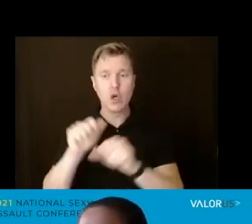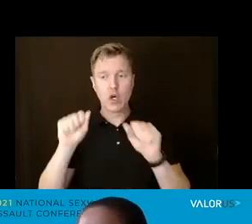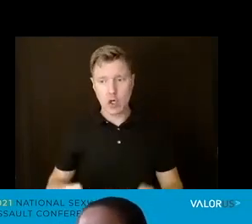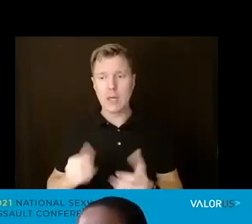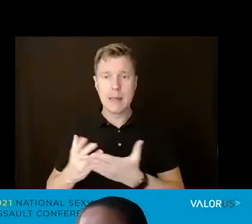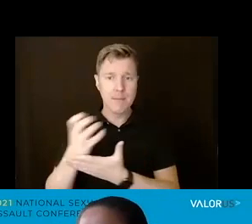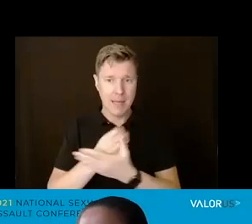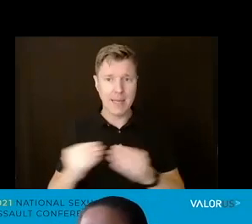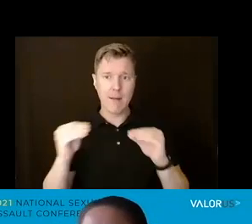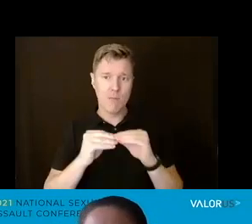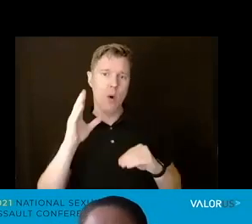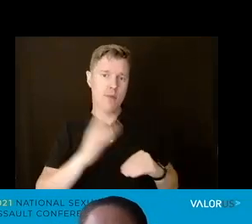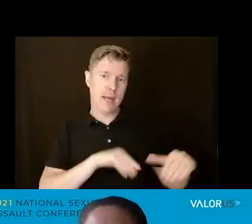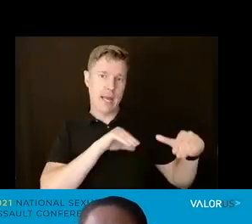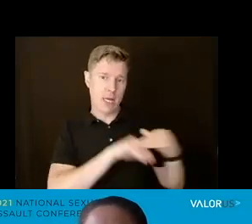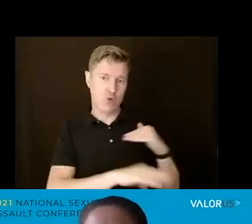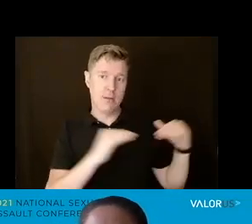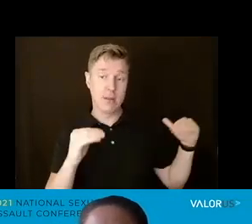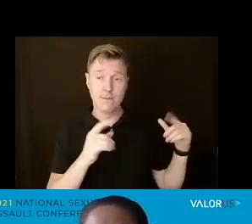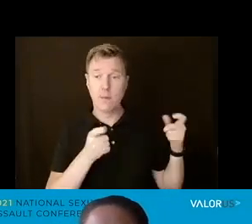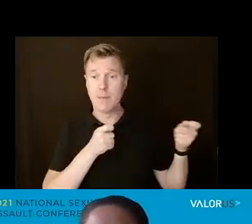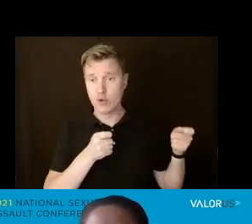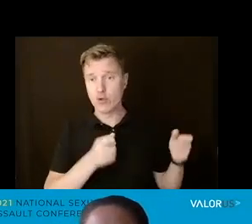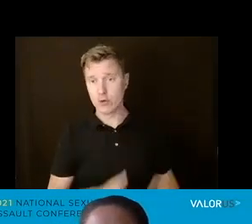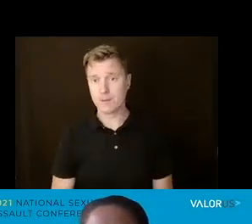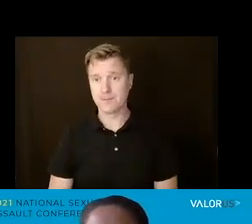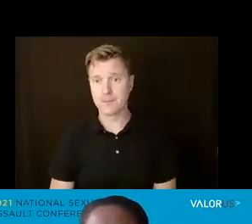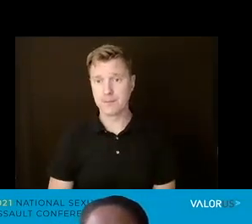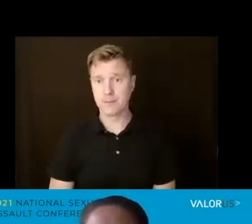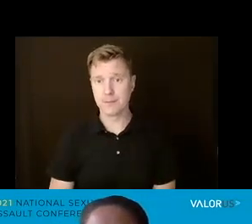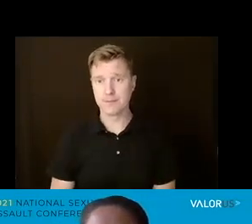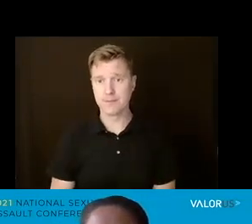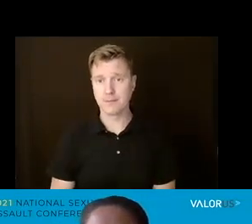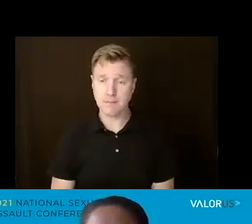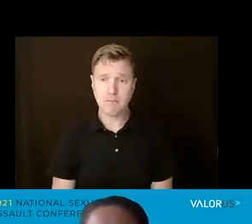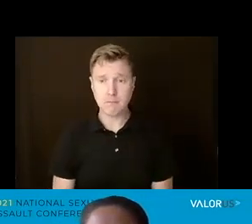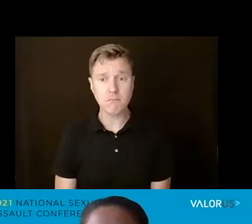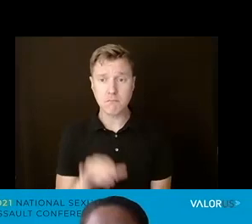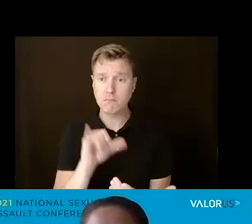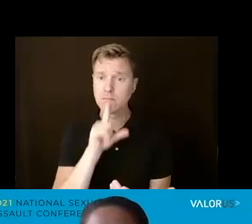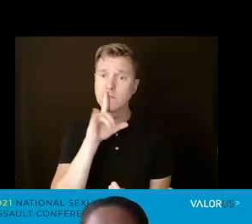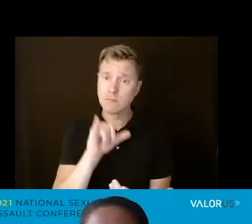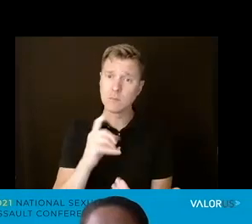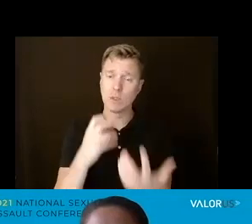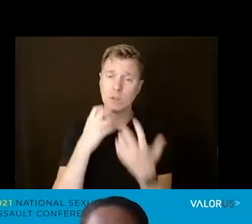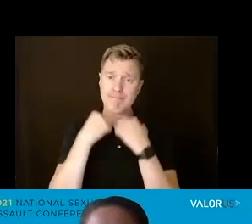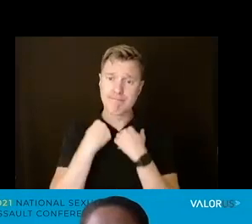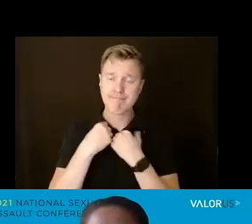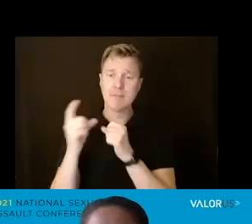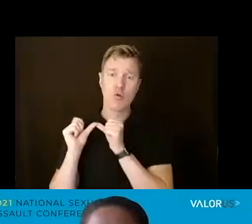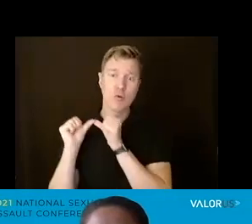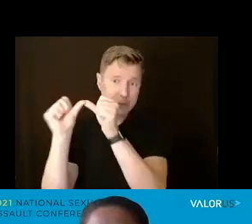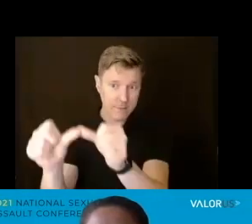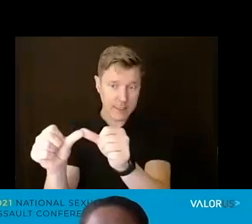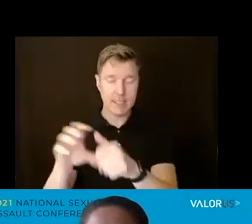an entry-level manager. And, you know, that was part of us really wanting to value longevity, really wanting